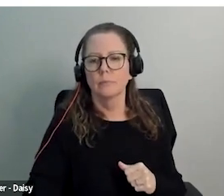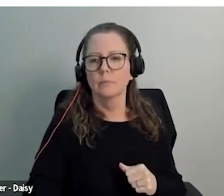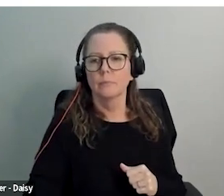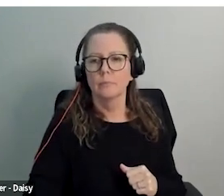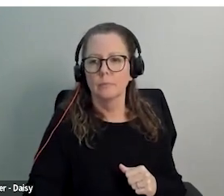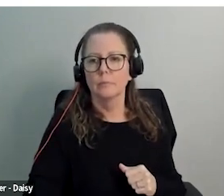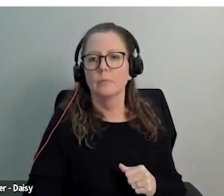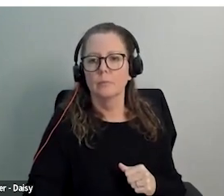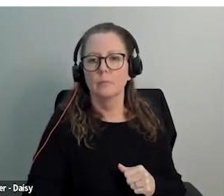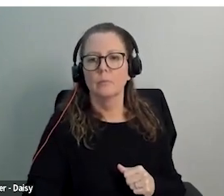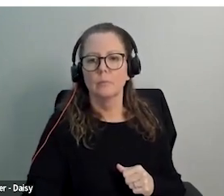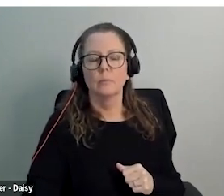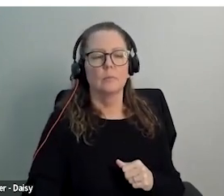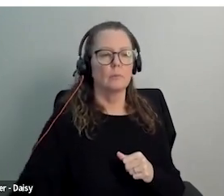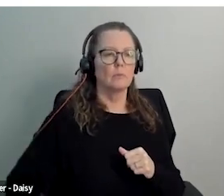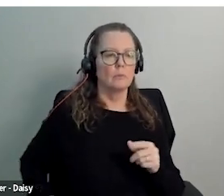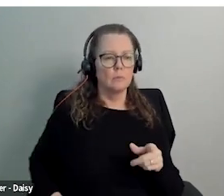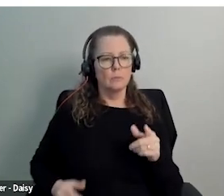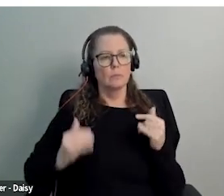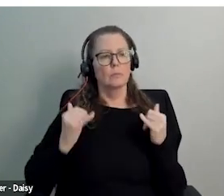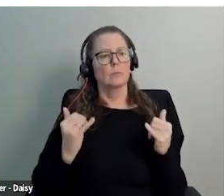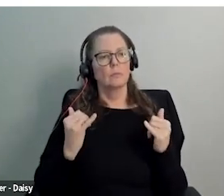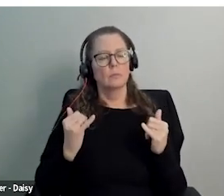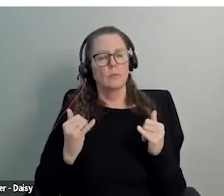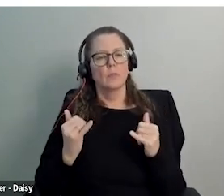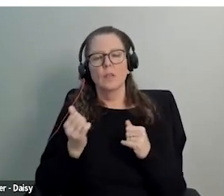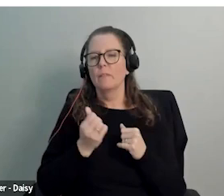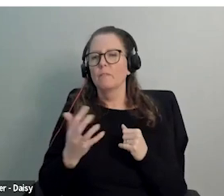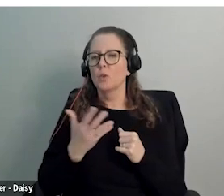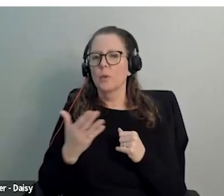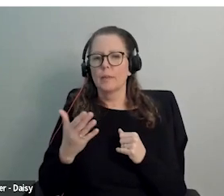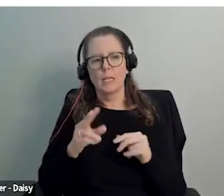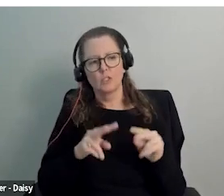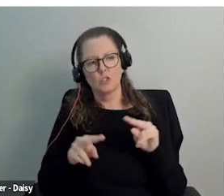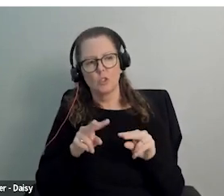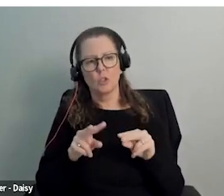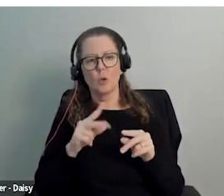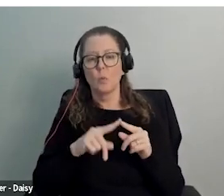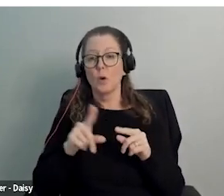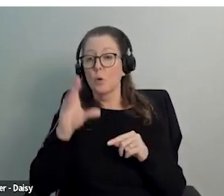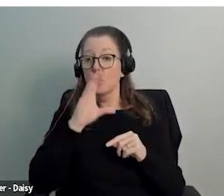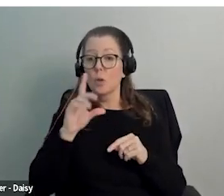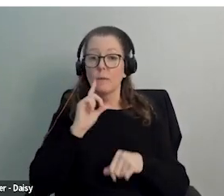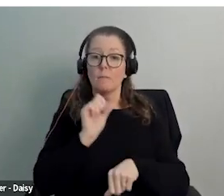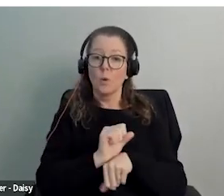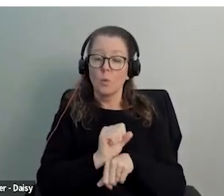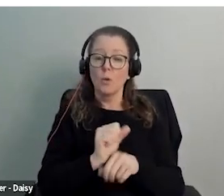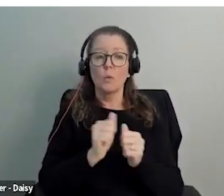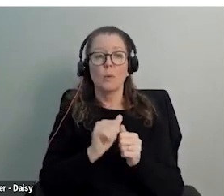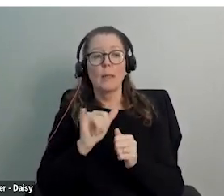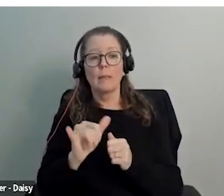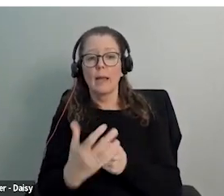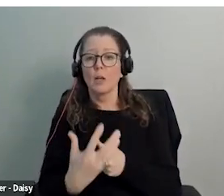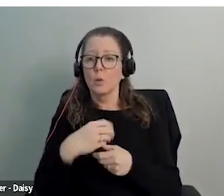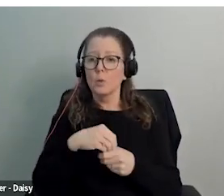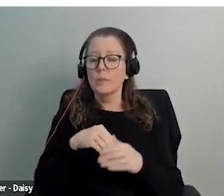All right, so we have a few things that you can look for when seeking employment in an accessible and inclusive environment.